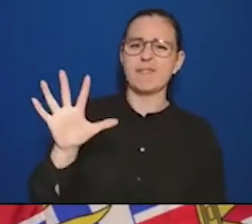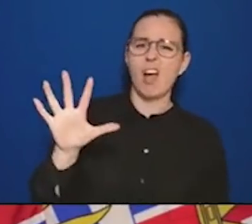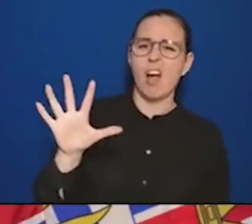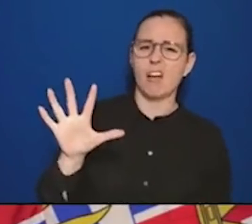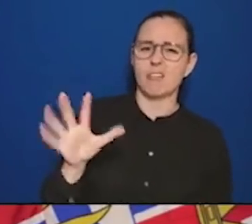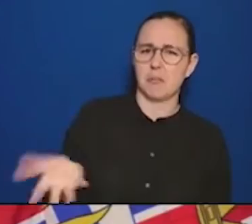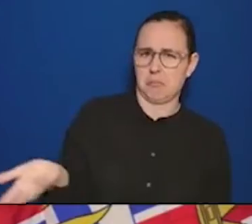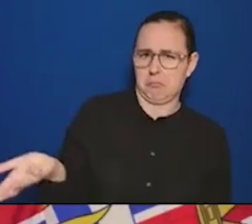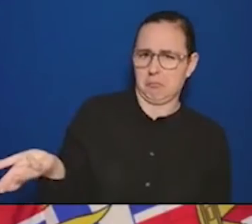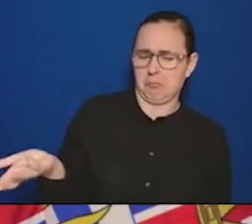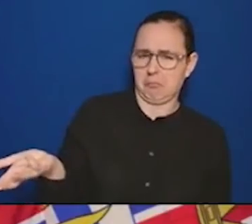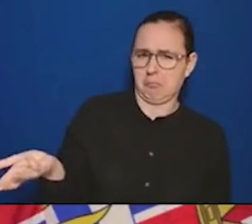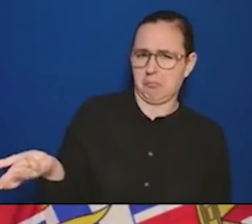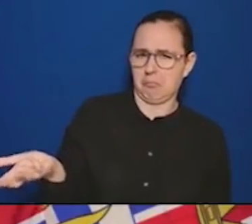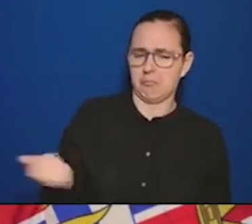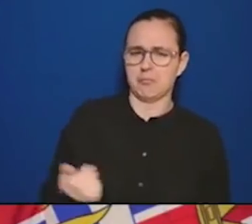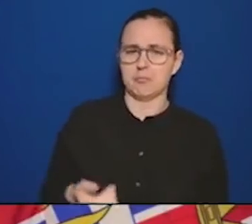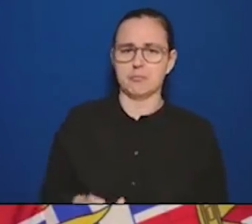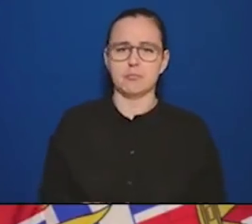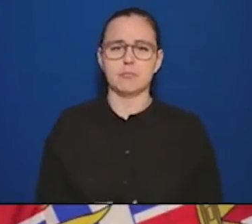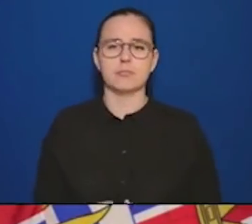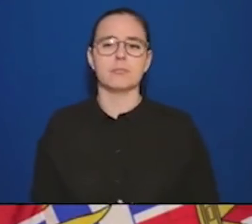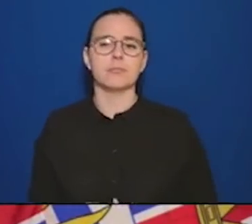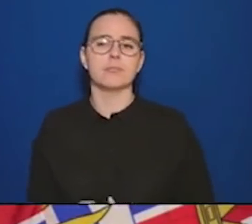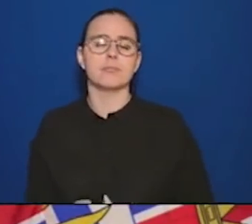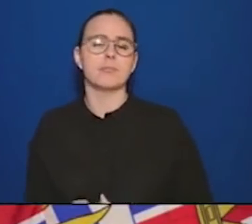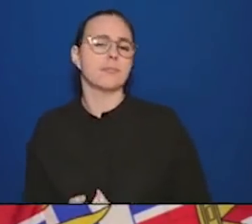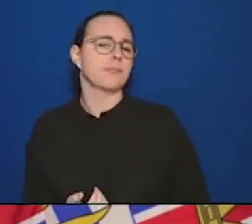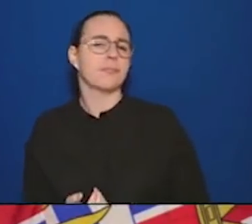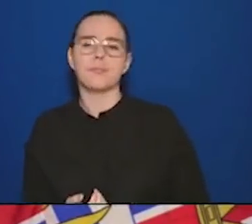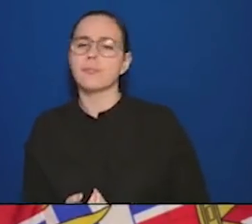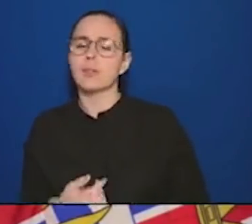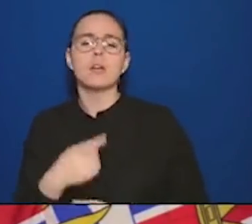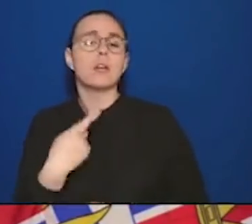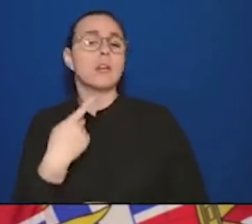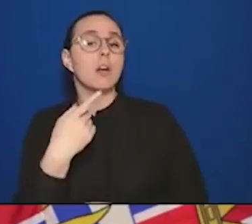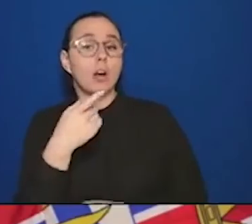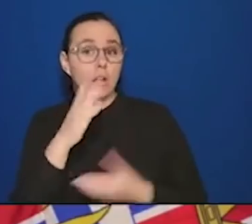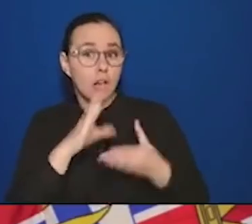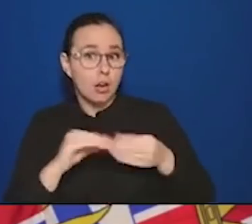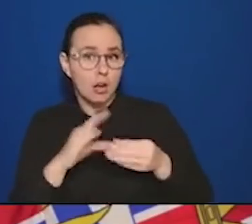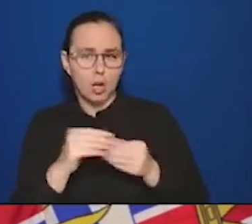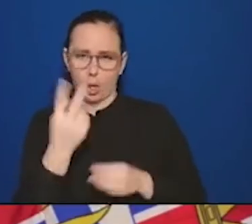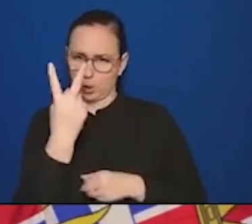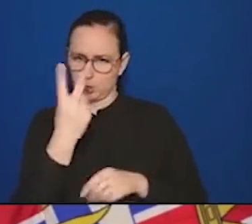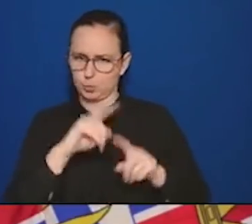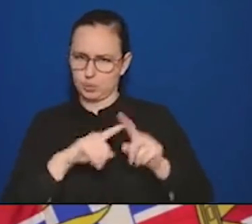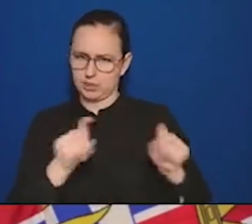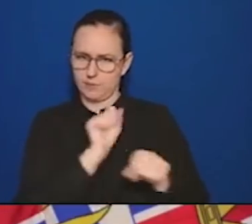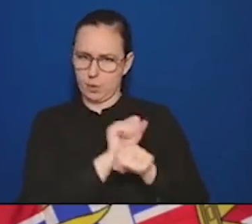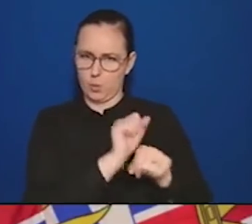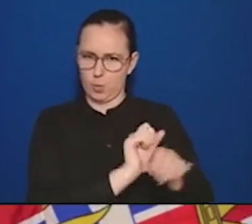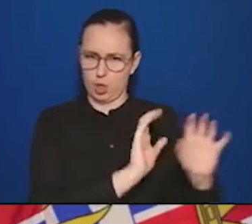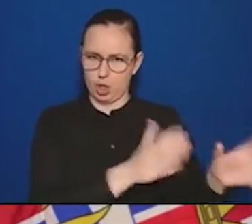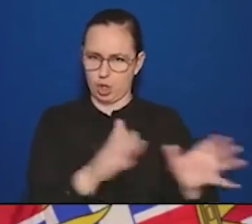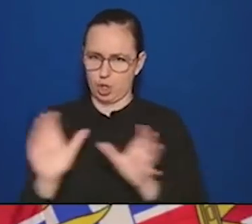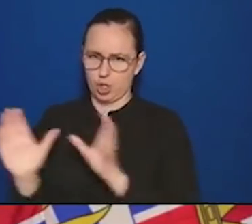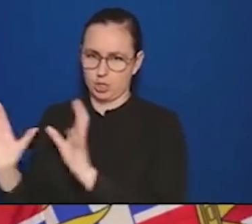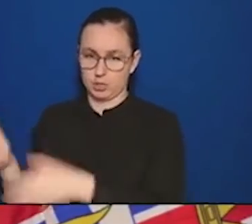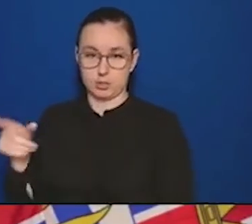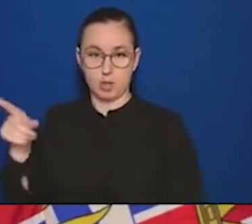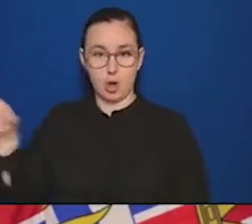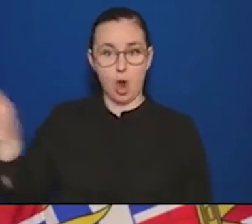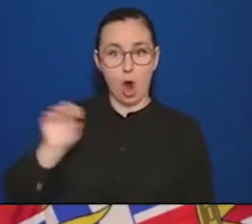We're talking about 2 different workforces. What Ottawa will do, if they do, they will